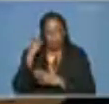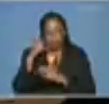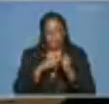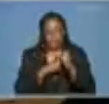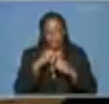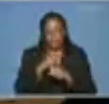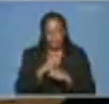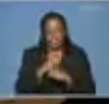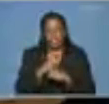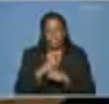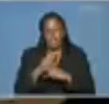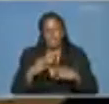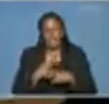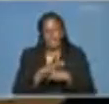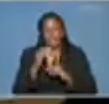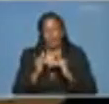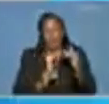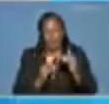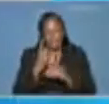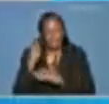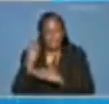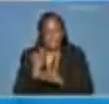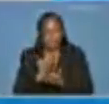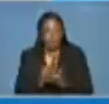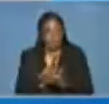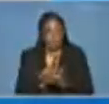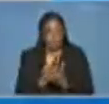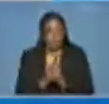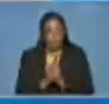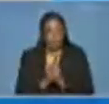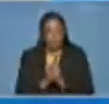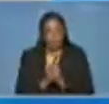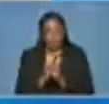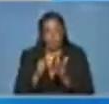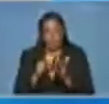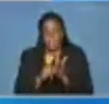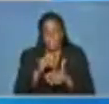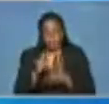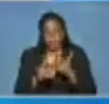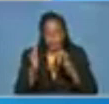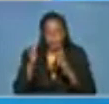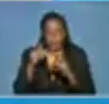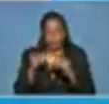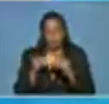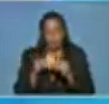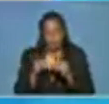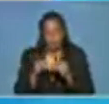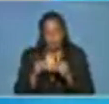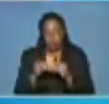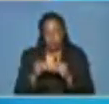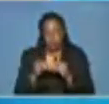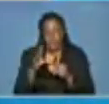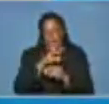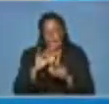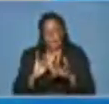structural imbalance in the domestic economy. Once enacted and enforced, the procurement process is expected to be more efficient and fully